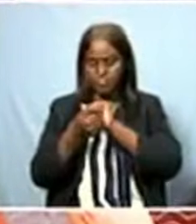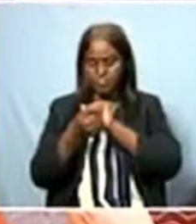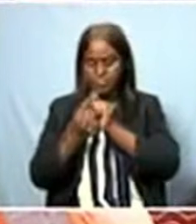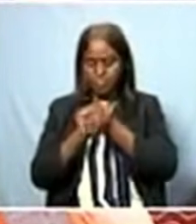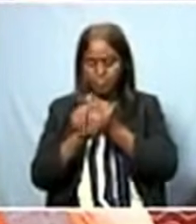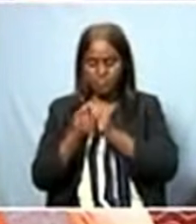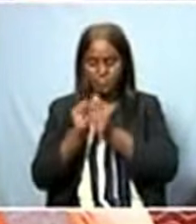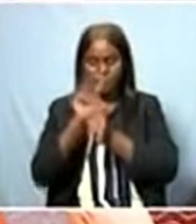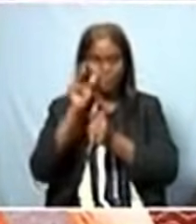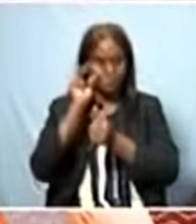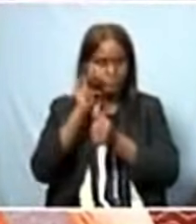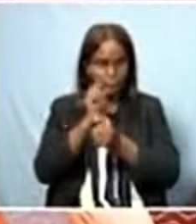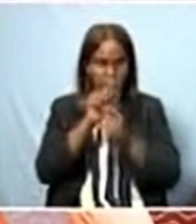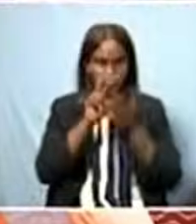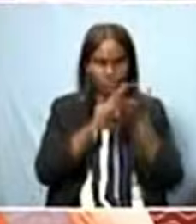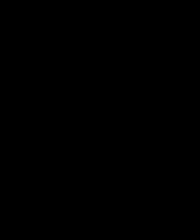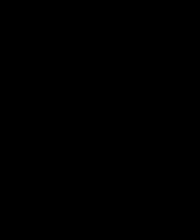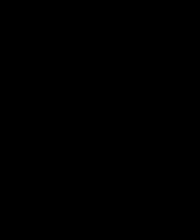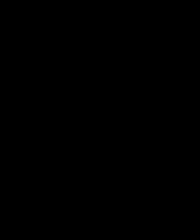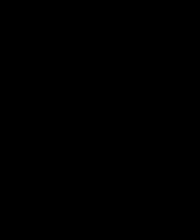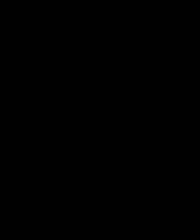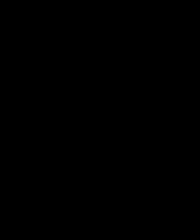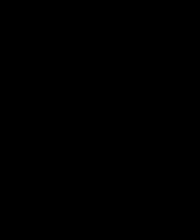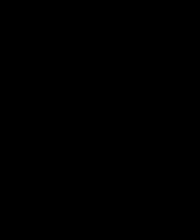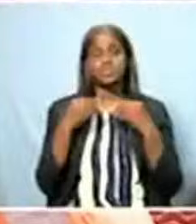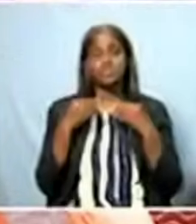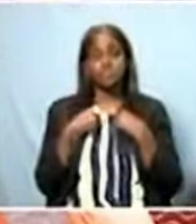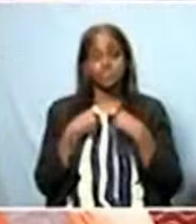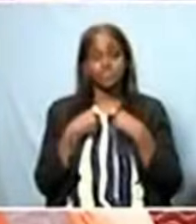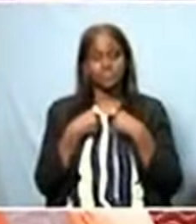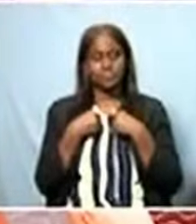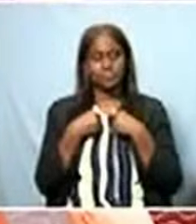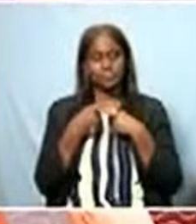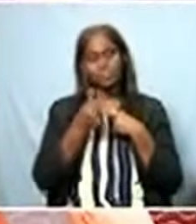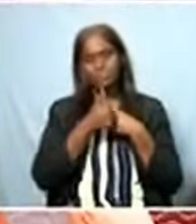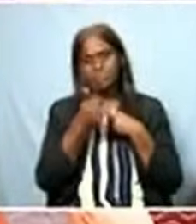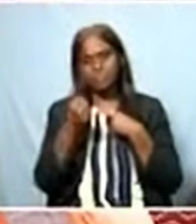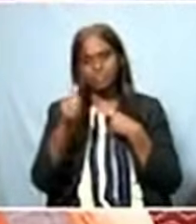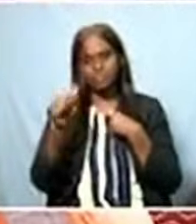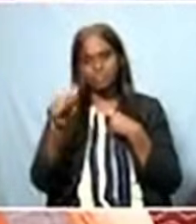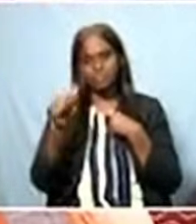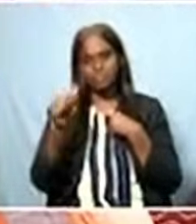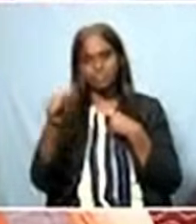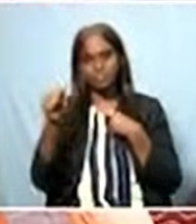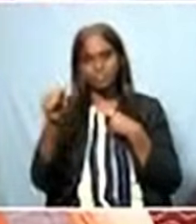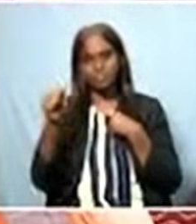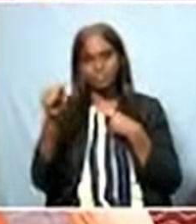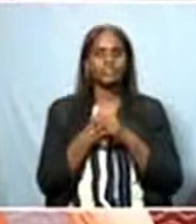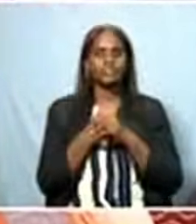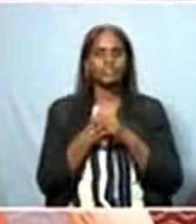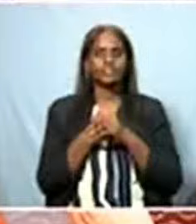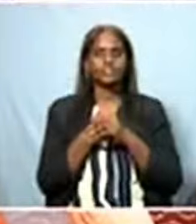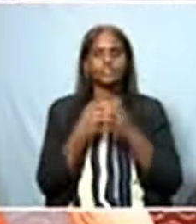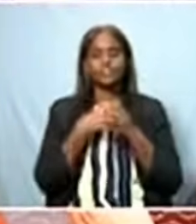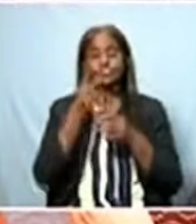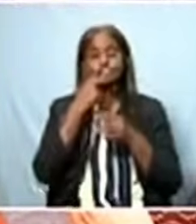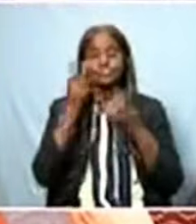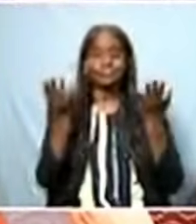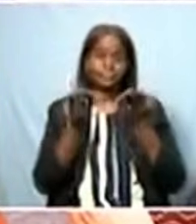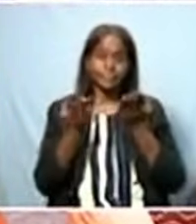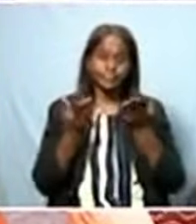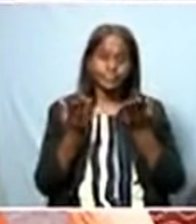is it your will that the report of the committee be adopted? Any objection? I see